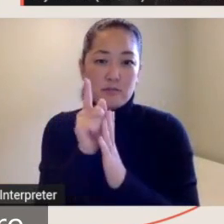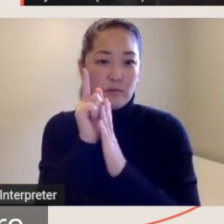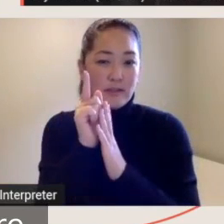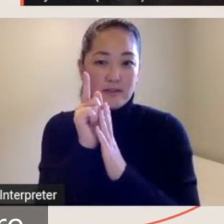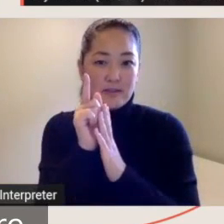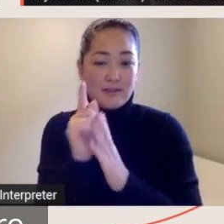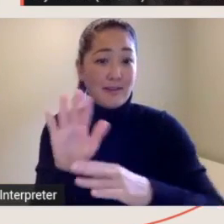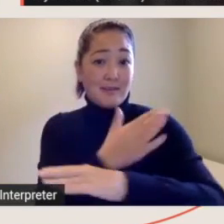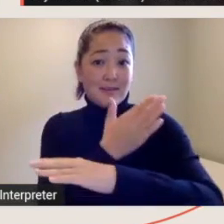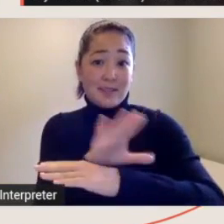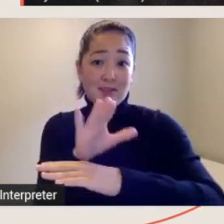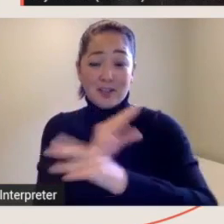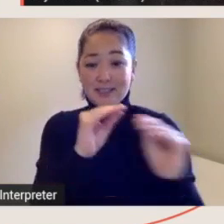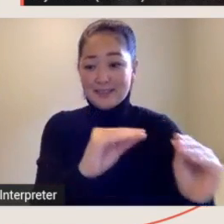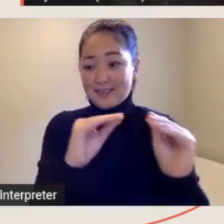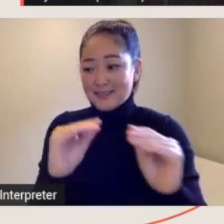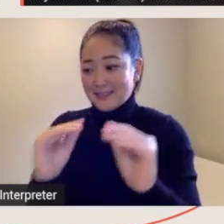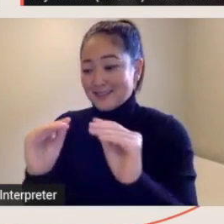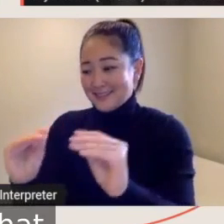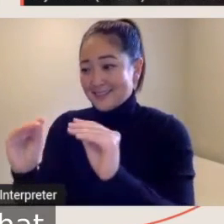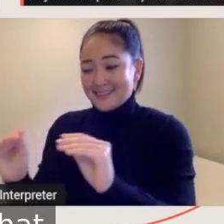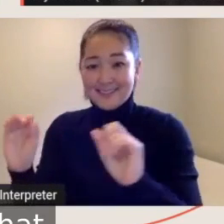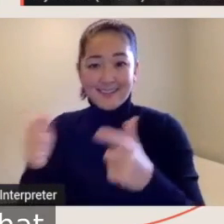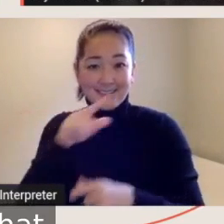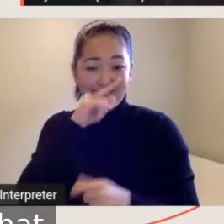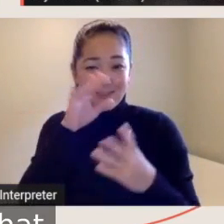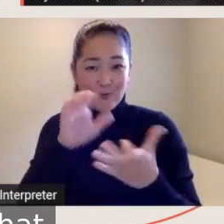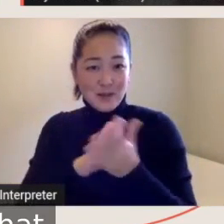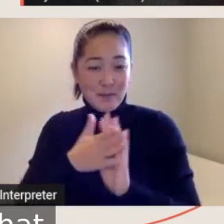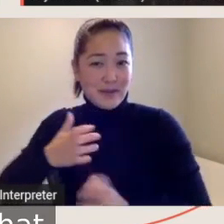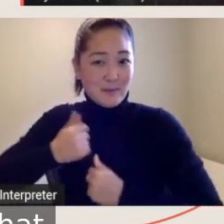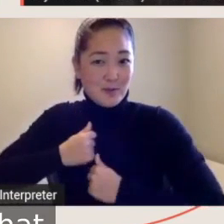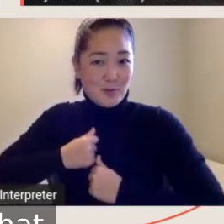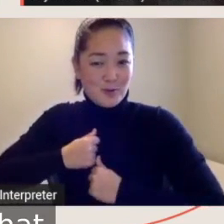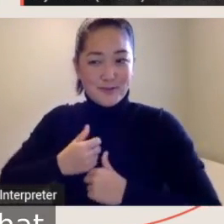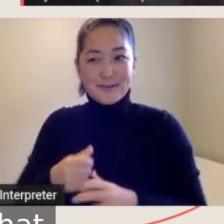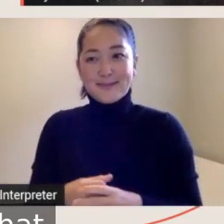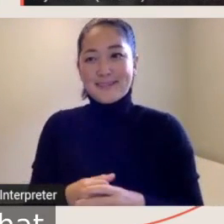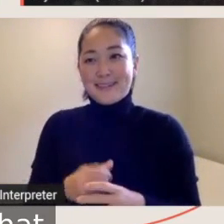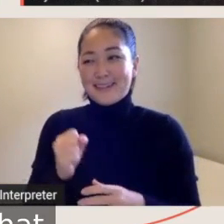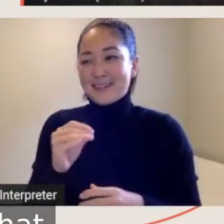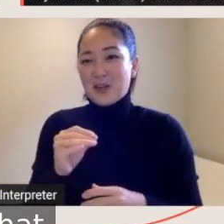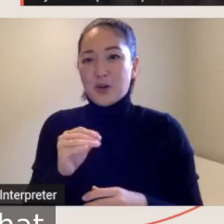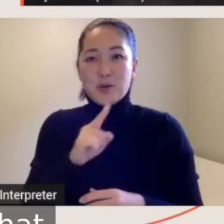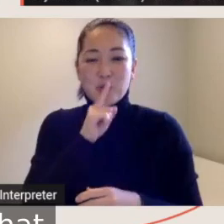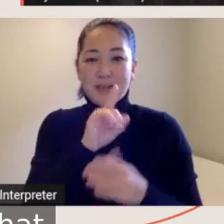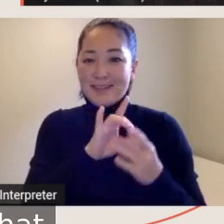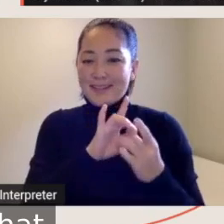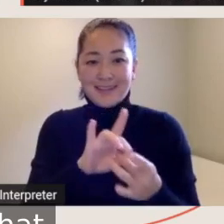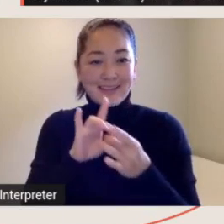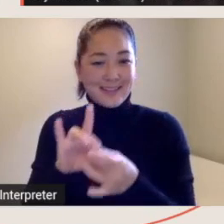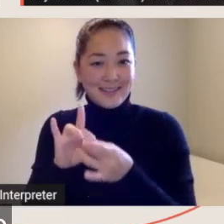this song is being taught and all the kids want to be soldiers, and it kind of connected that scene in many different